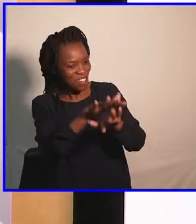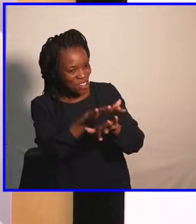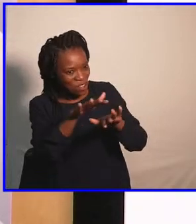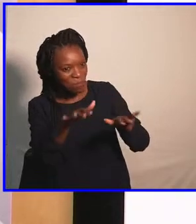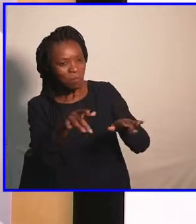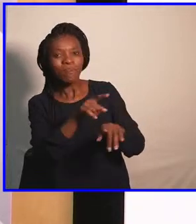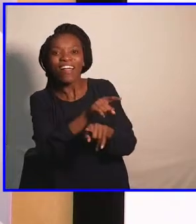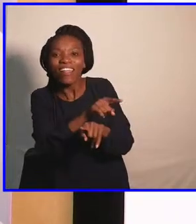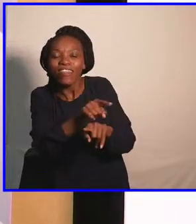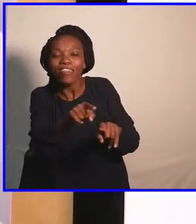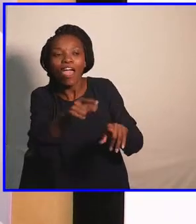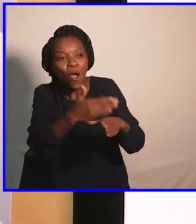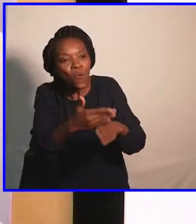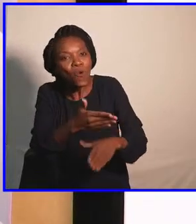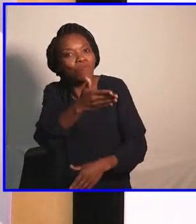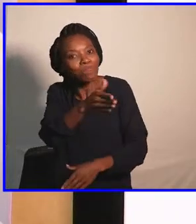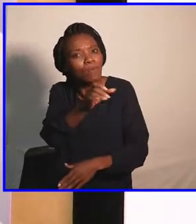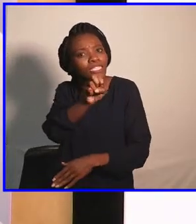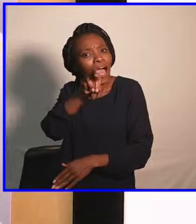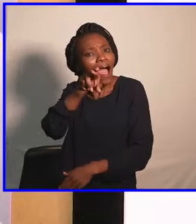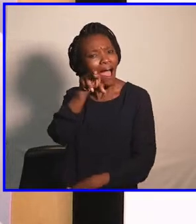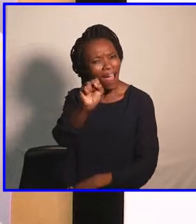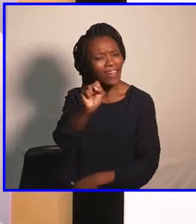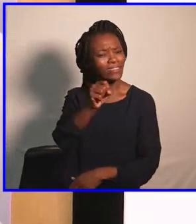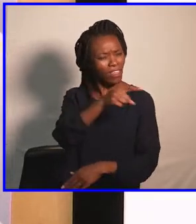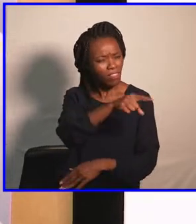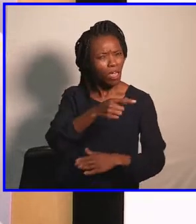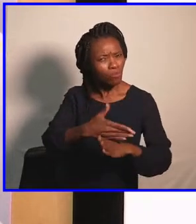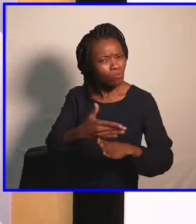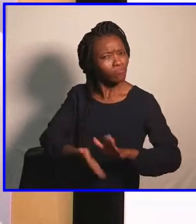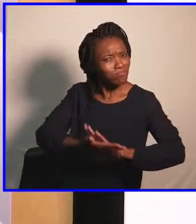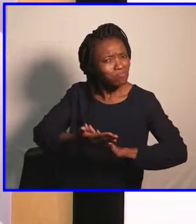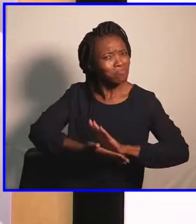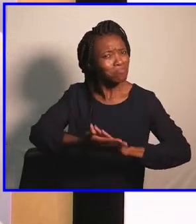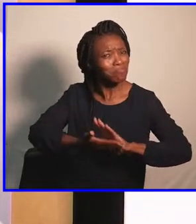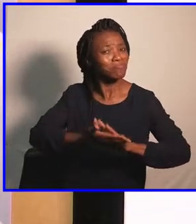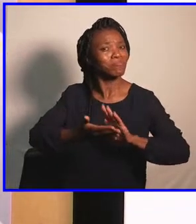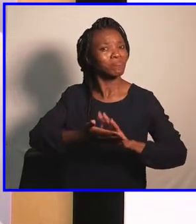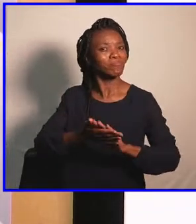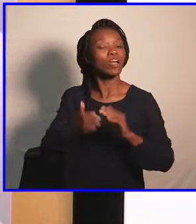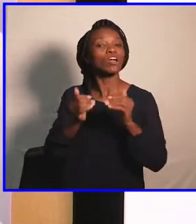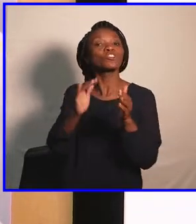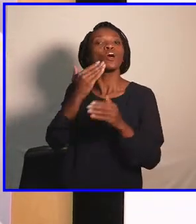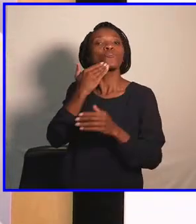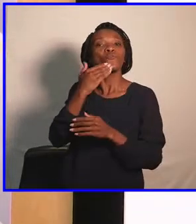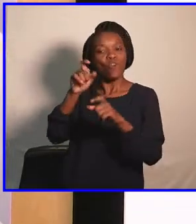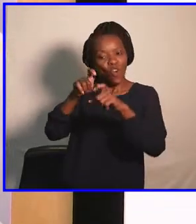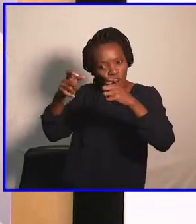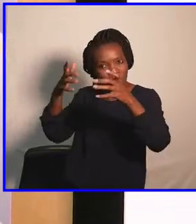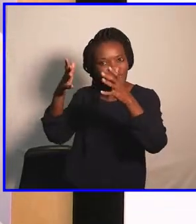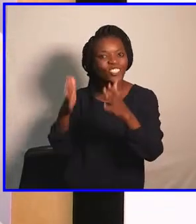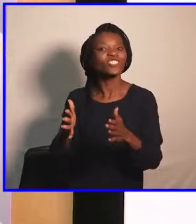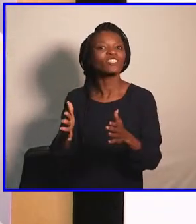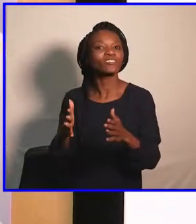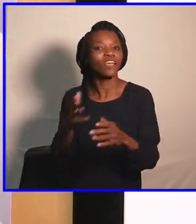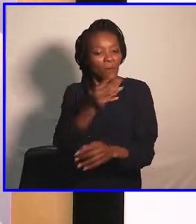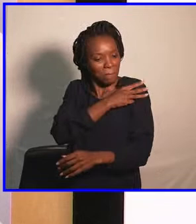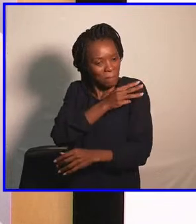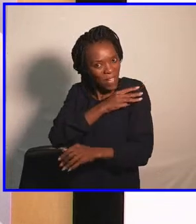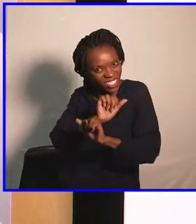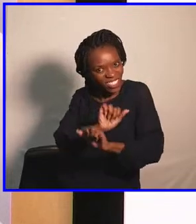this institution work, starting with the commissioner, your